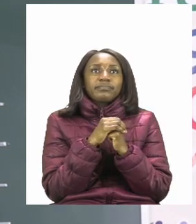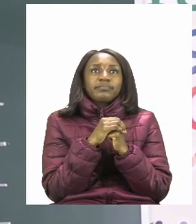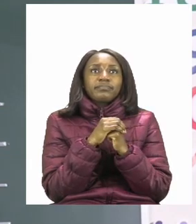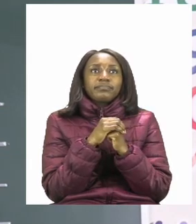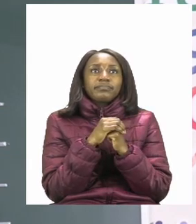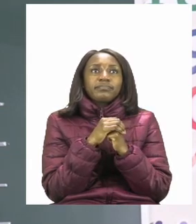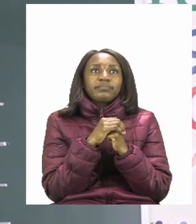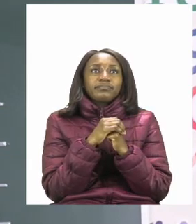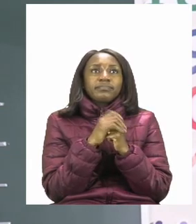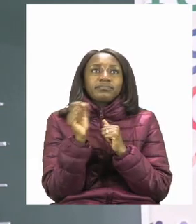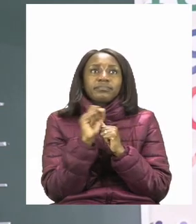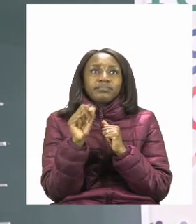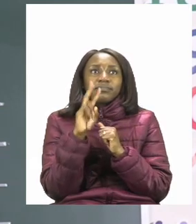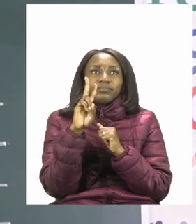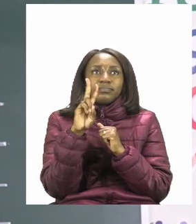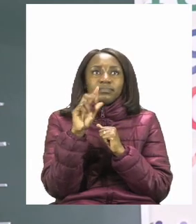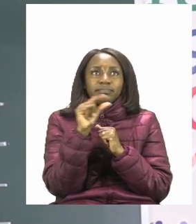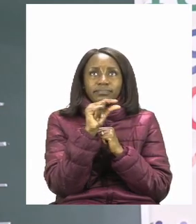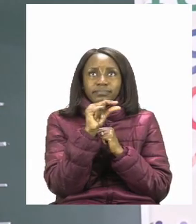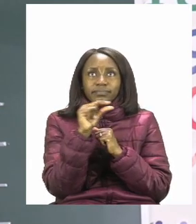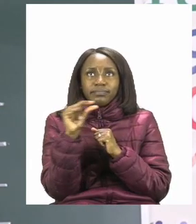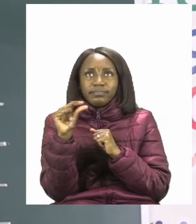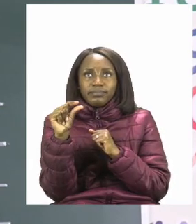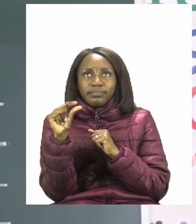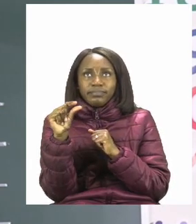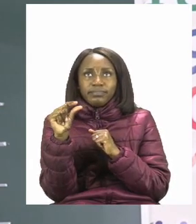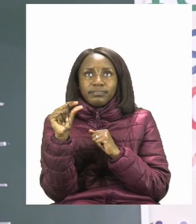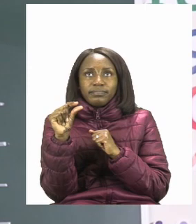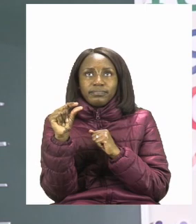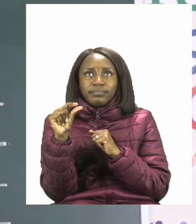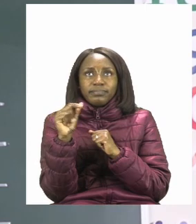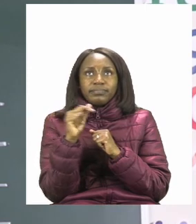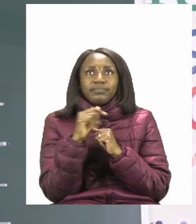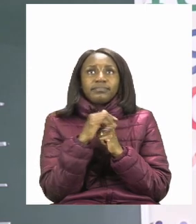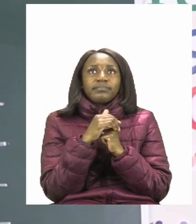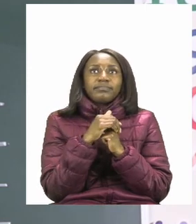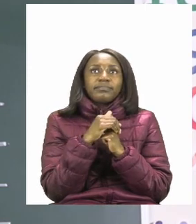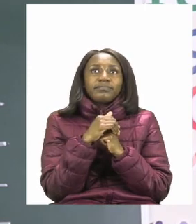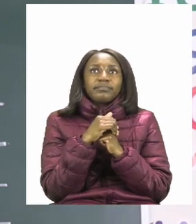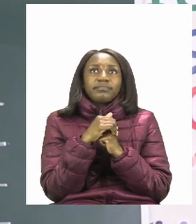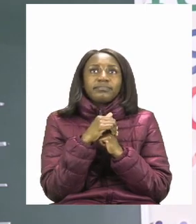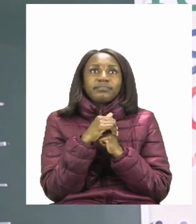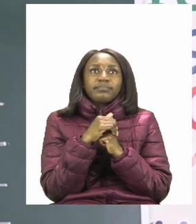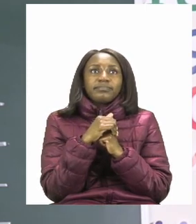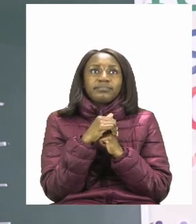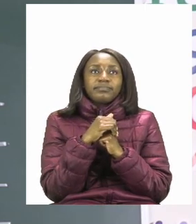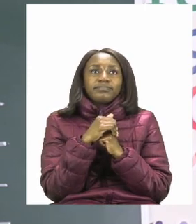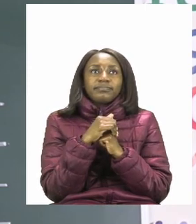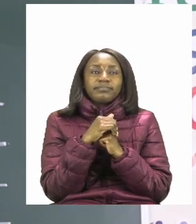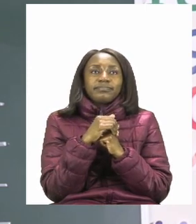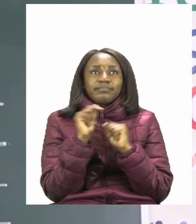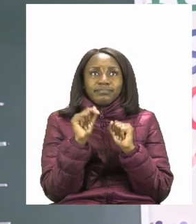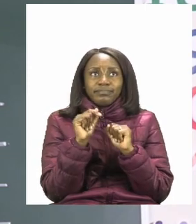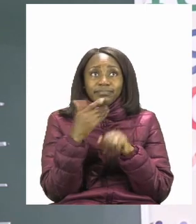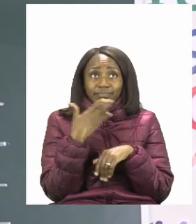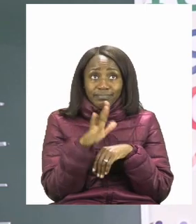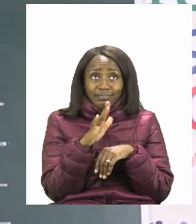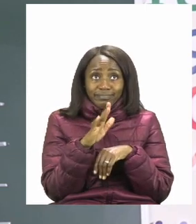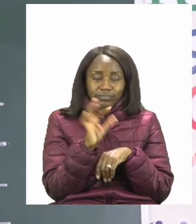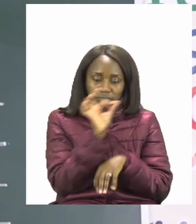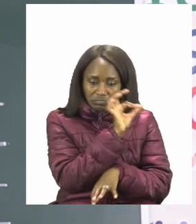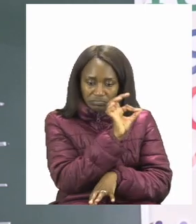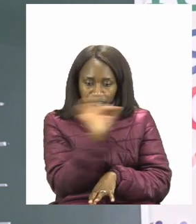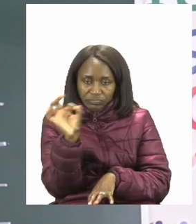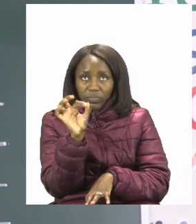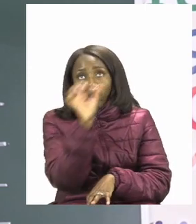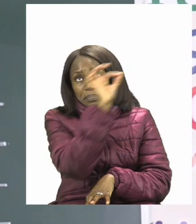written 2 sentences about the 2 pictures using 2 of the vocabulary, in fact 3 of